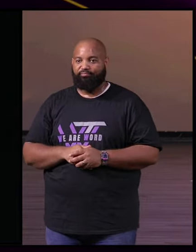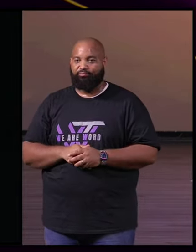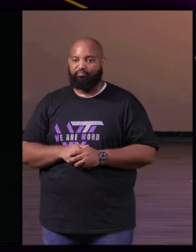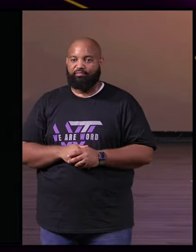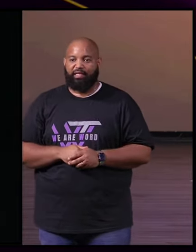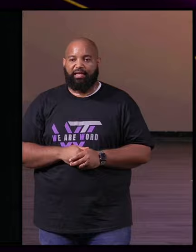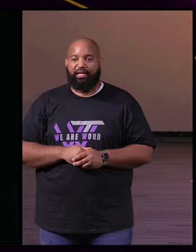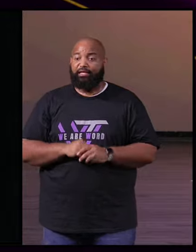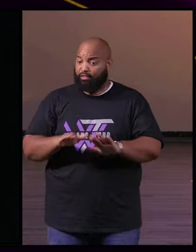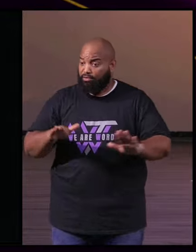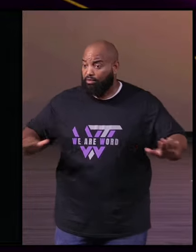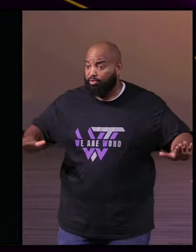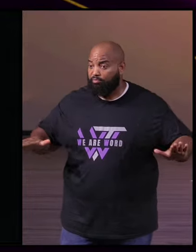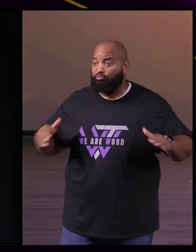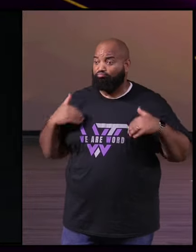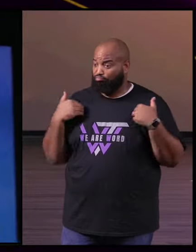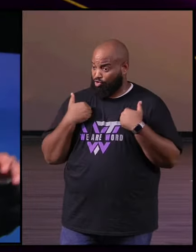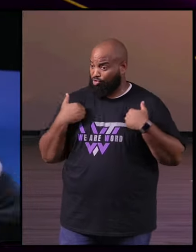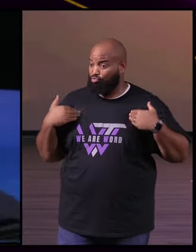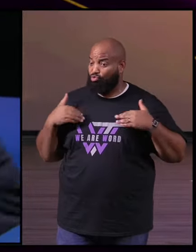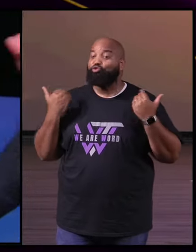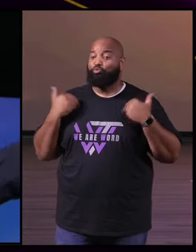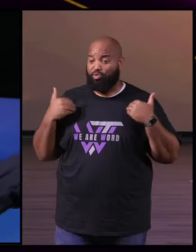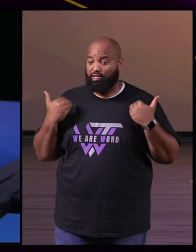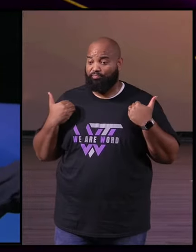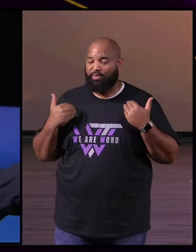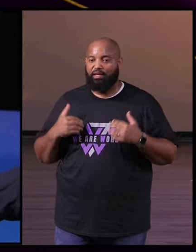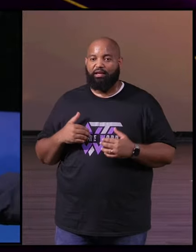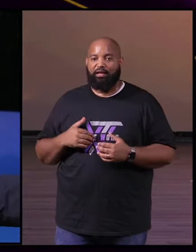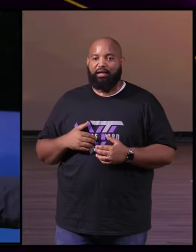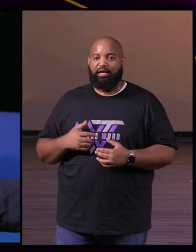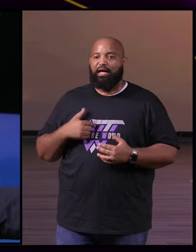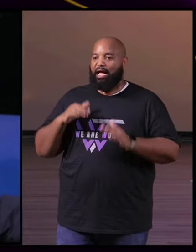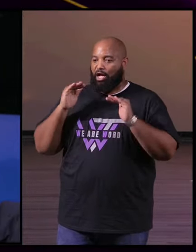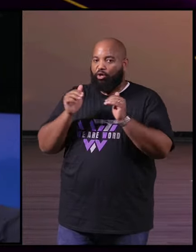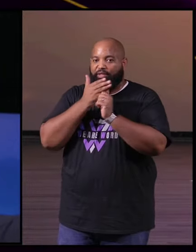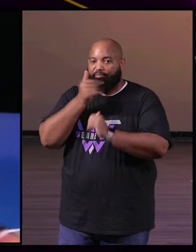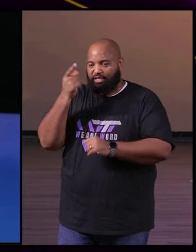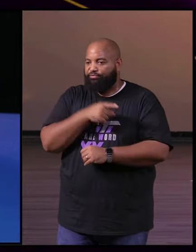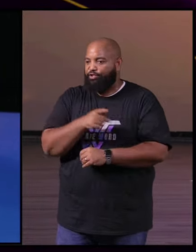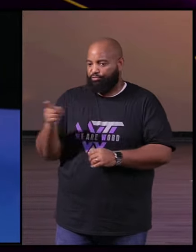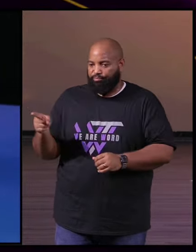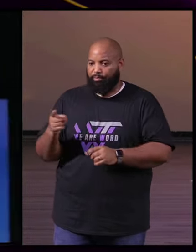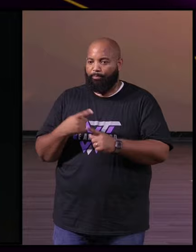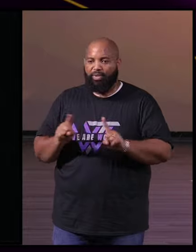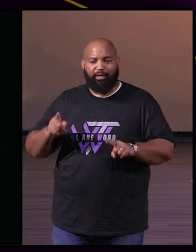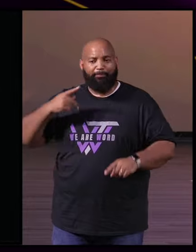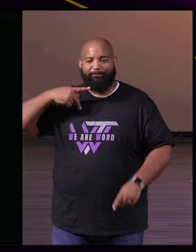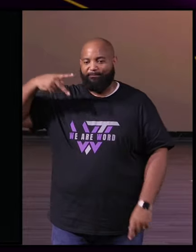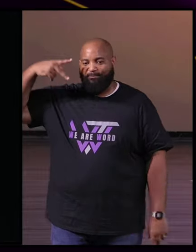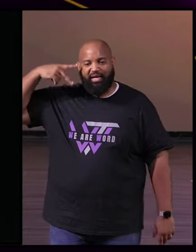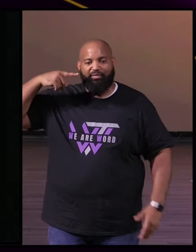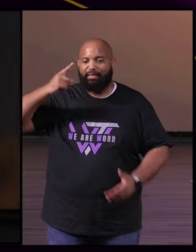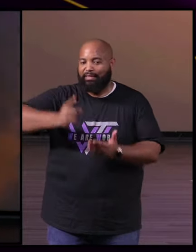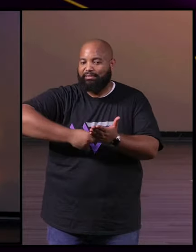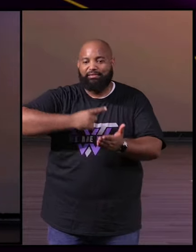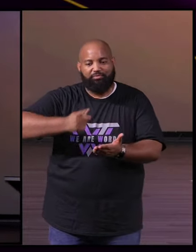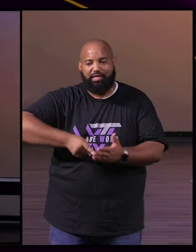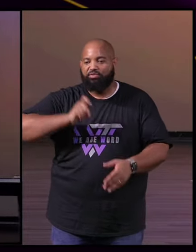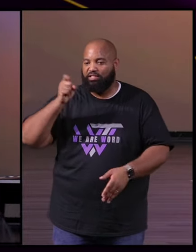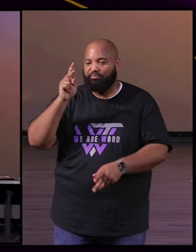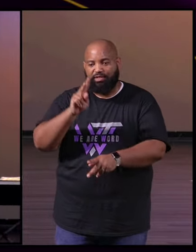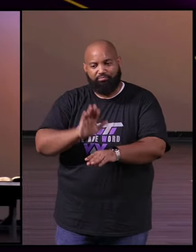on our young people, because I want them to live in the fullness of everything God wants them to do. But we as parents sometimes have to be